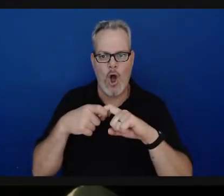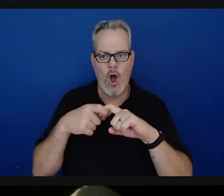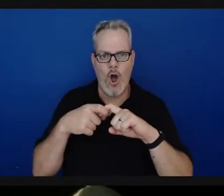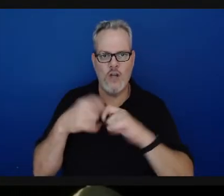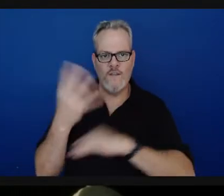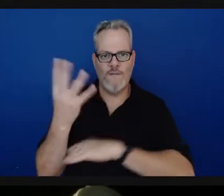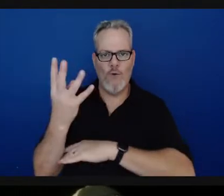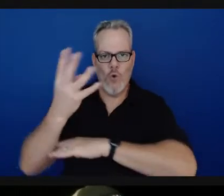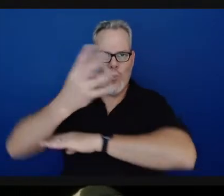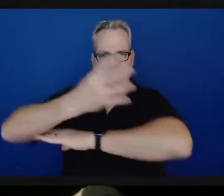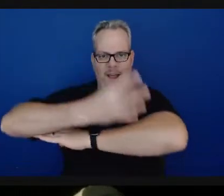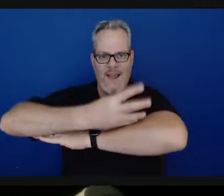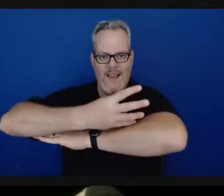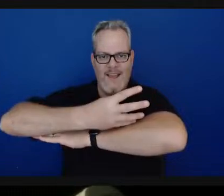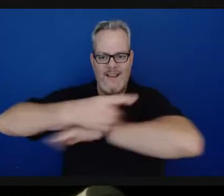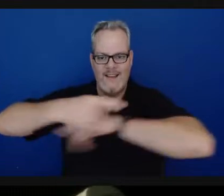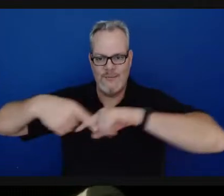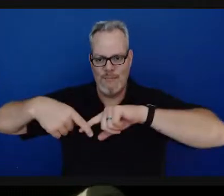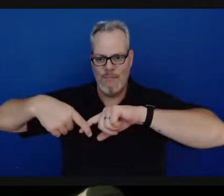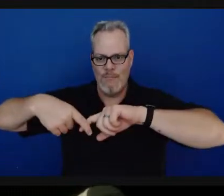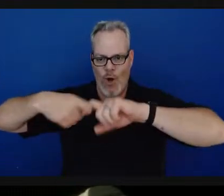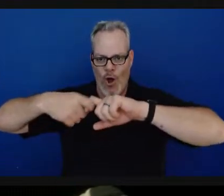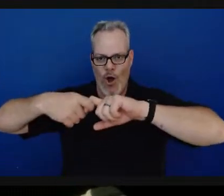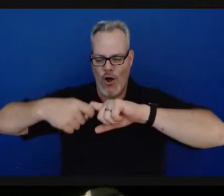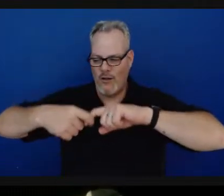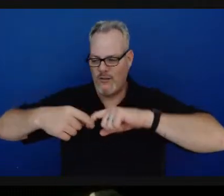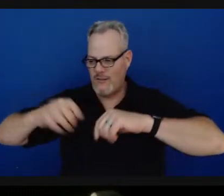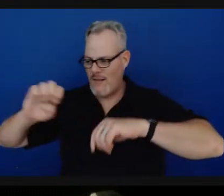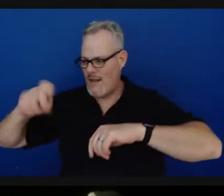days of pause between episodes 4 and 5.